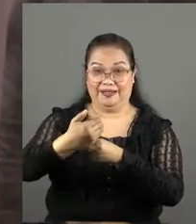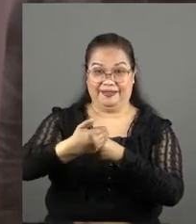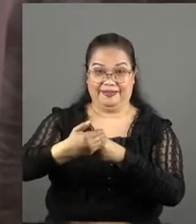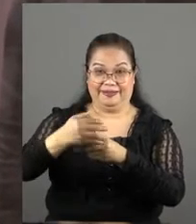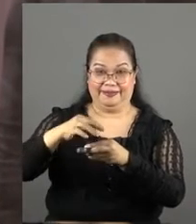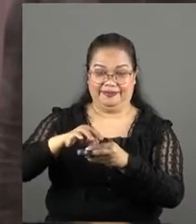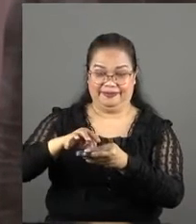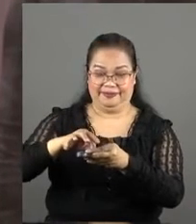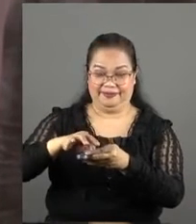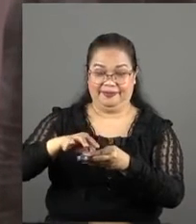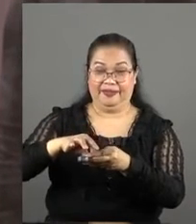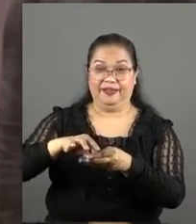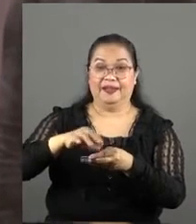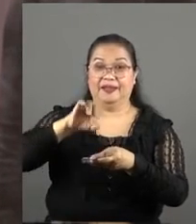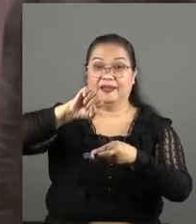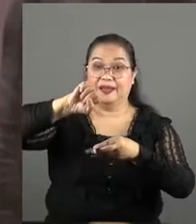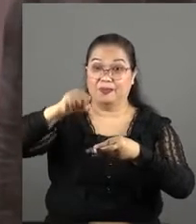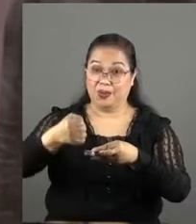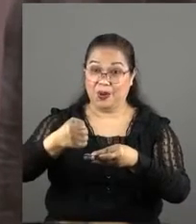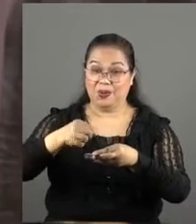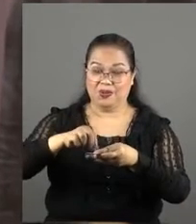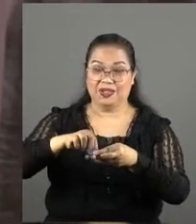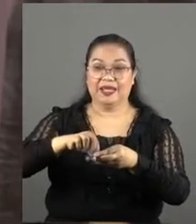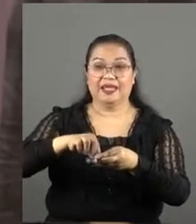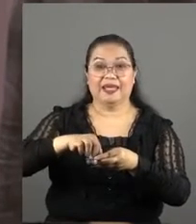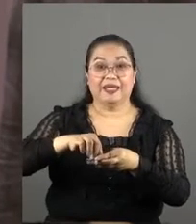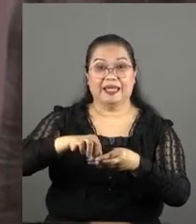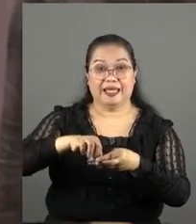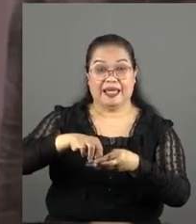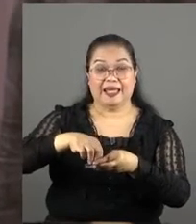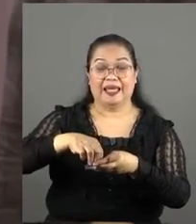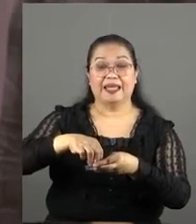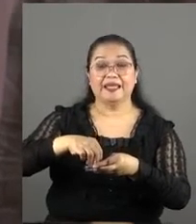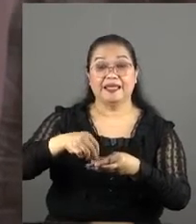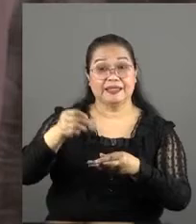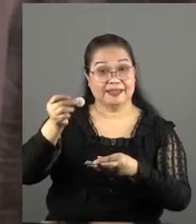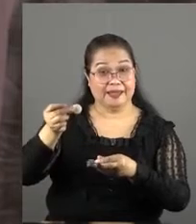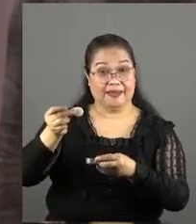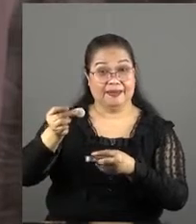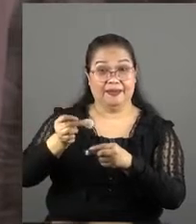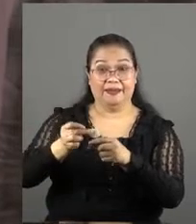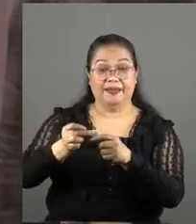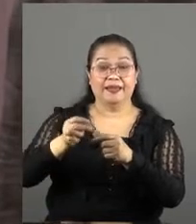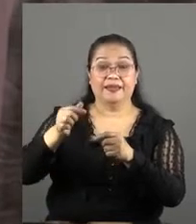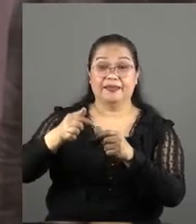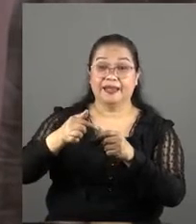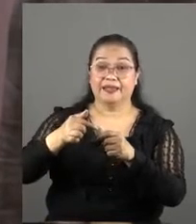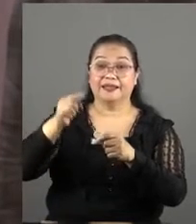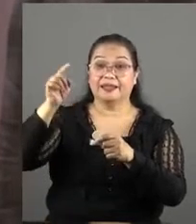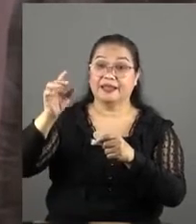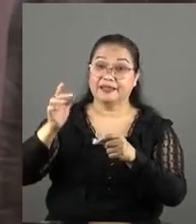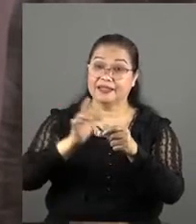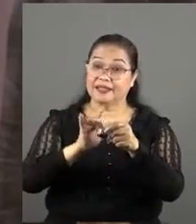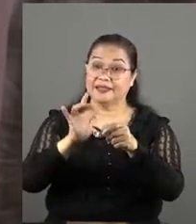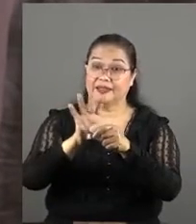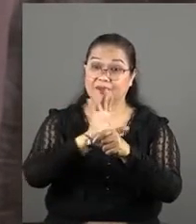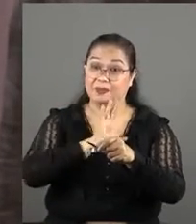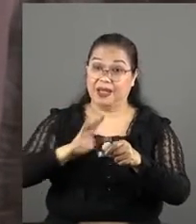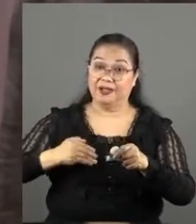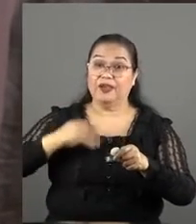And when he had given thanks, he broke it. And then he said, "This is my body, which is for